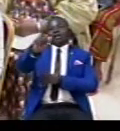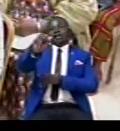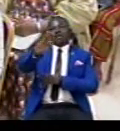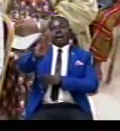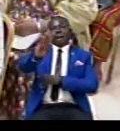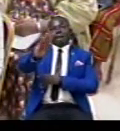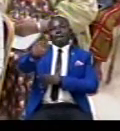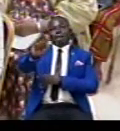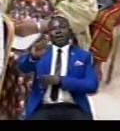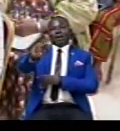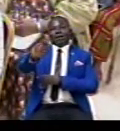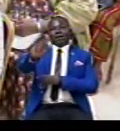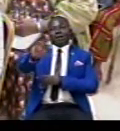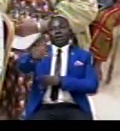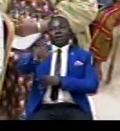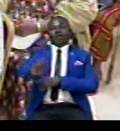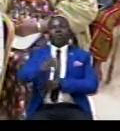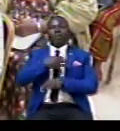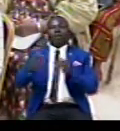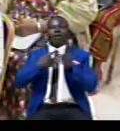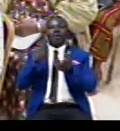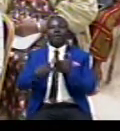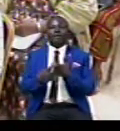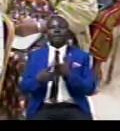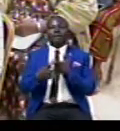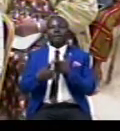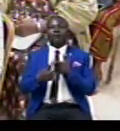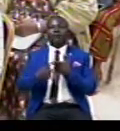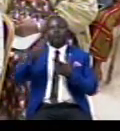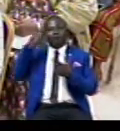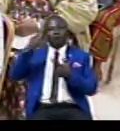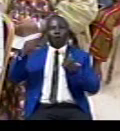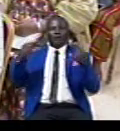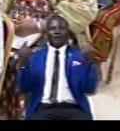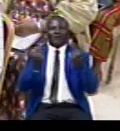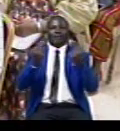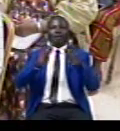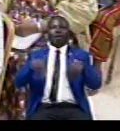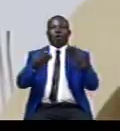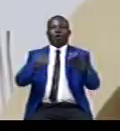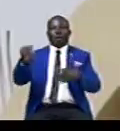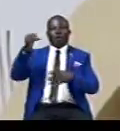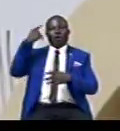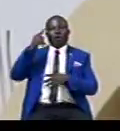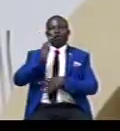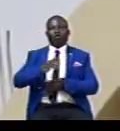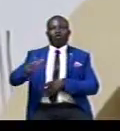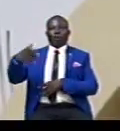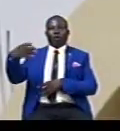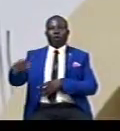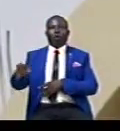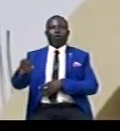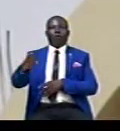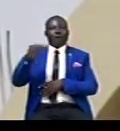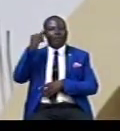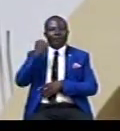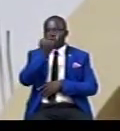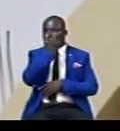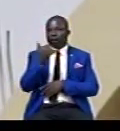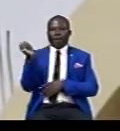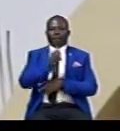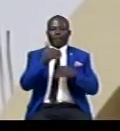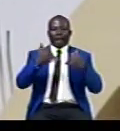goals of the sin offering for the children of Israel he had they had to cast